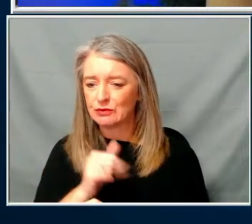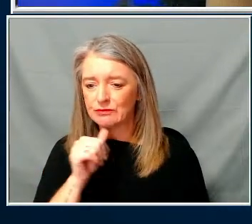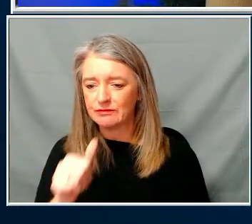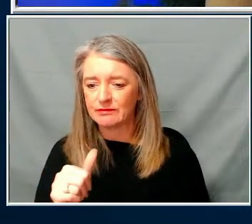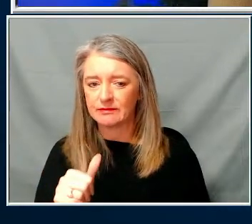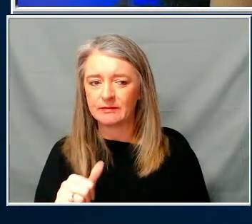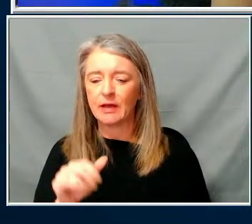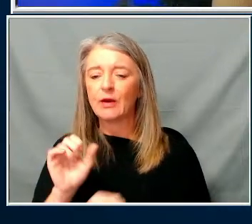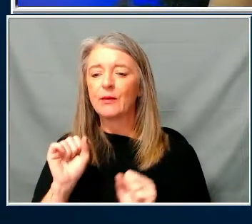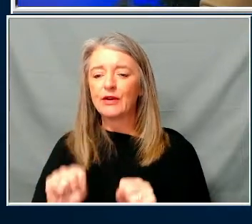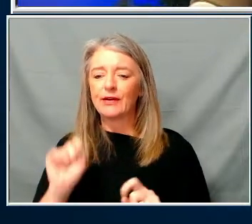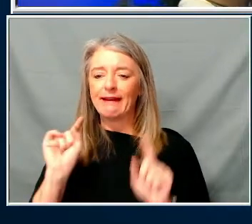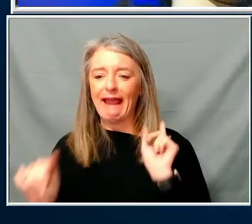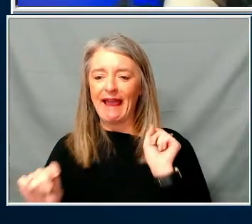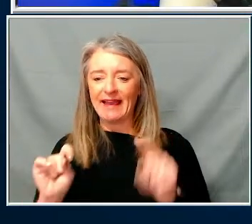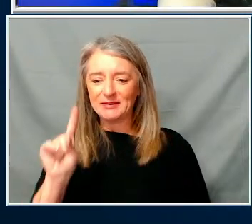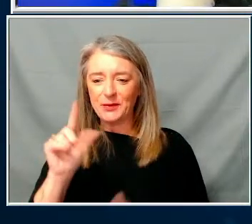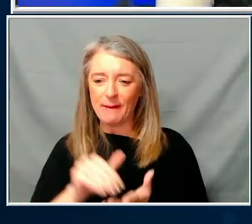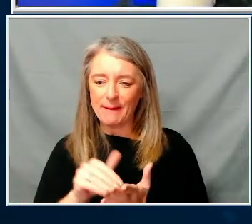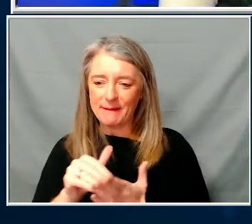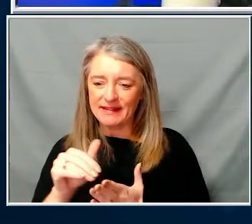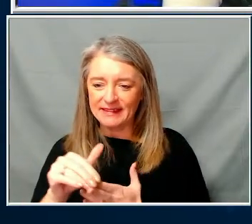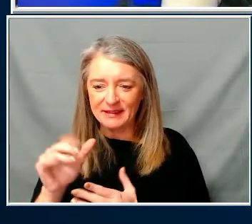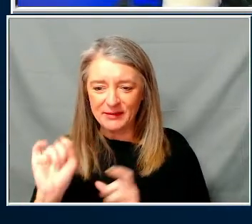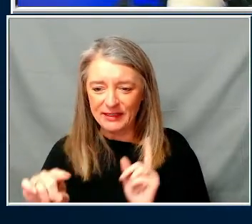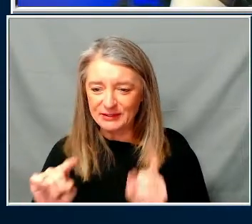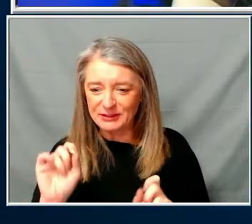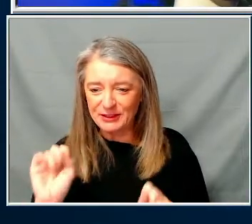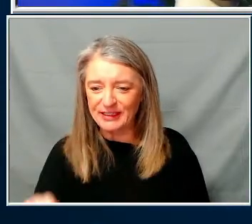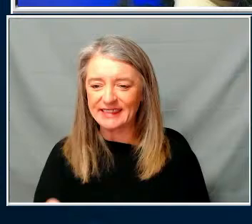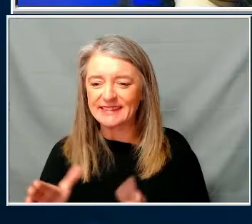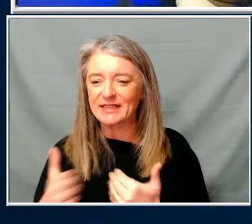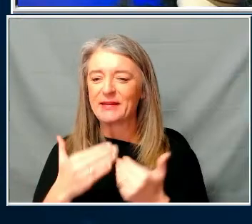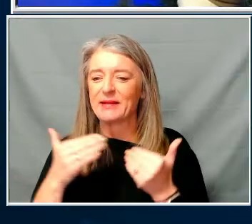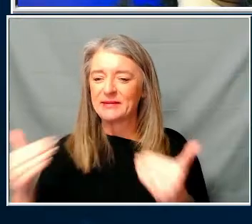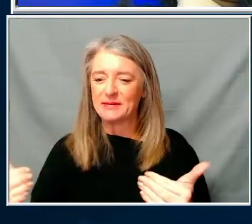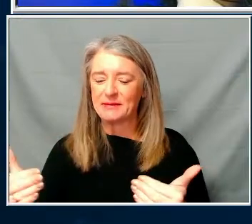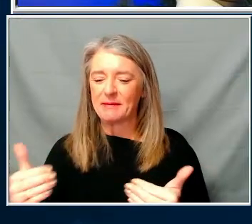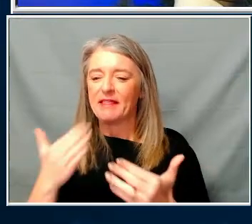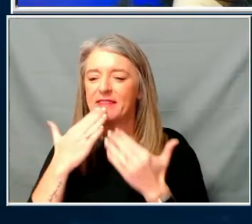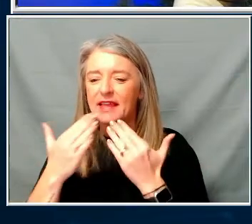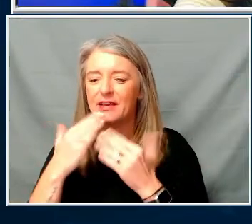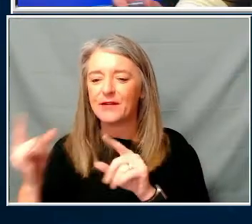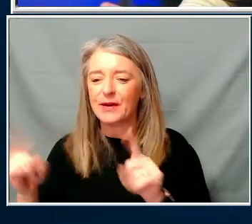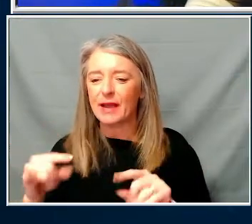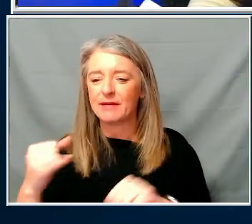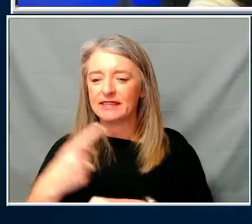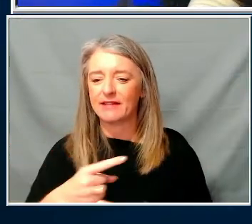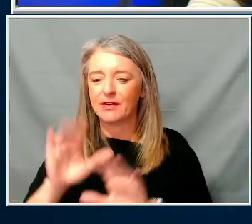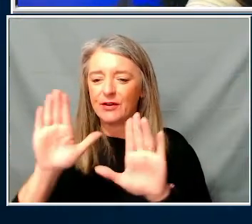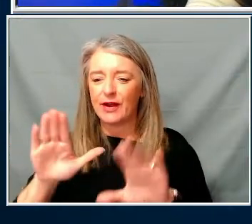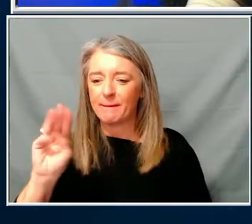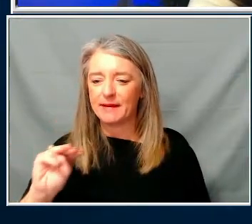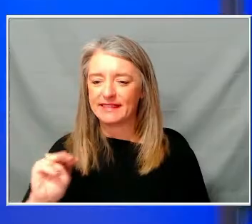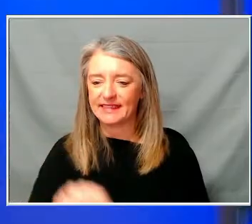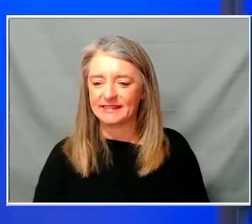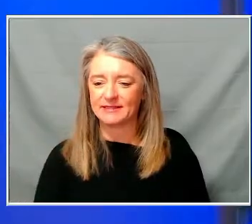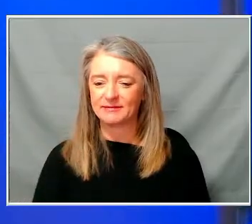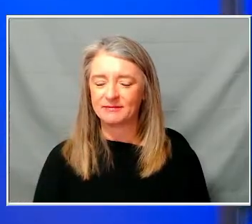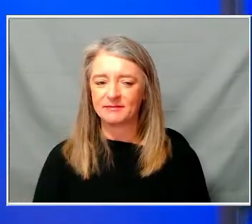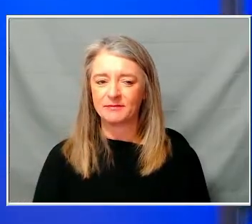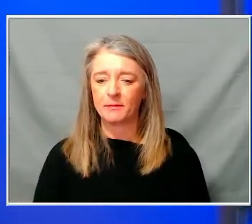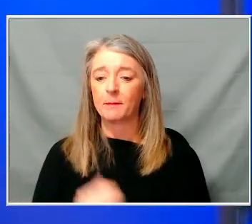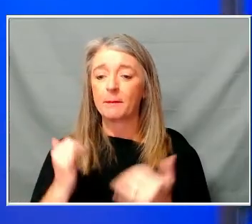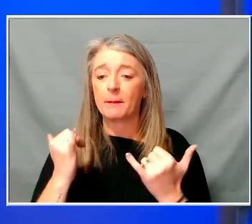questions. Yeah, so we'll just invite you back. How's that sound? Yeah, sounds good to me. Okay, thanks for being with us today, and have a great Monday. Have a great week. You too. All right, now